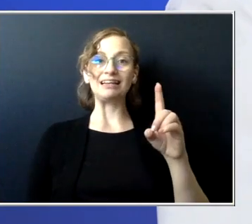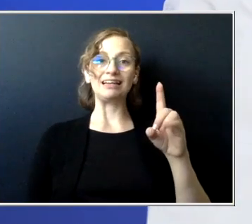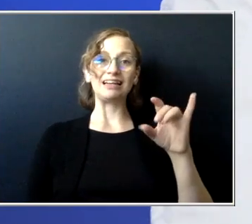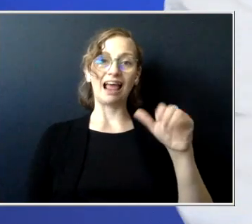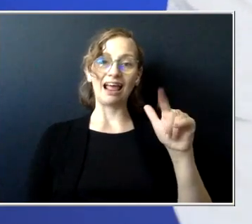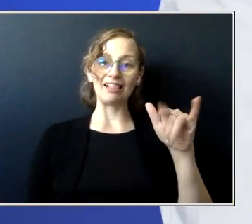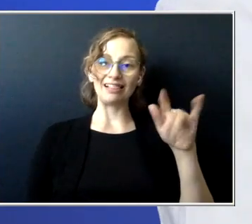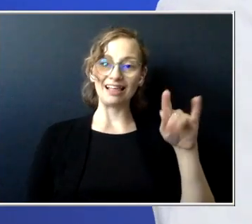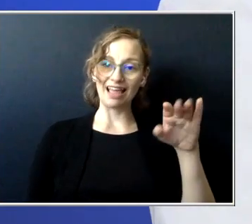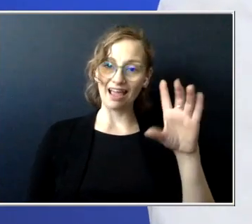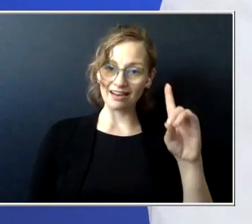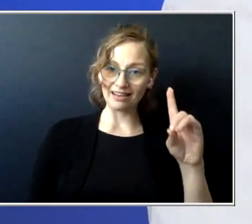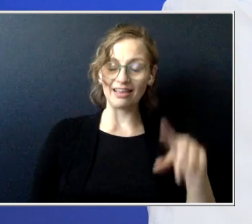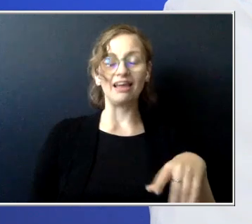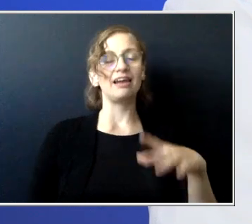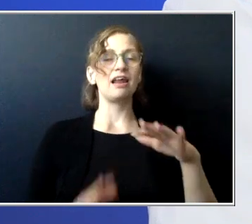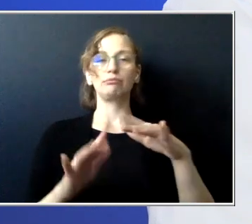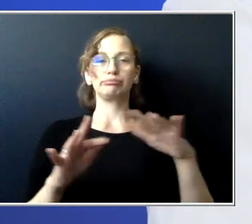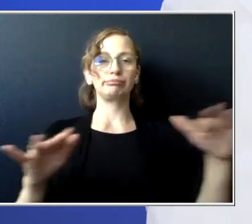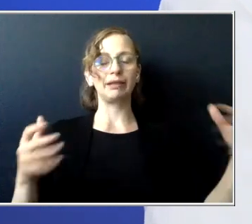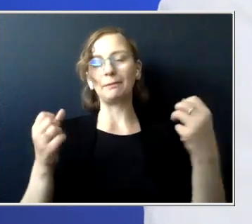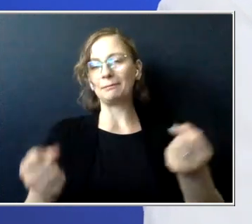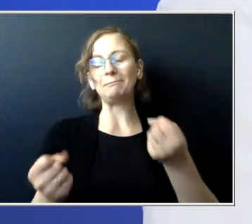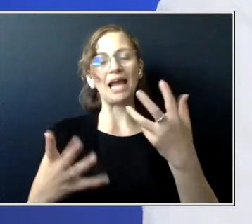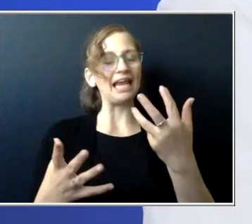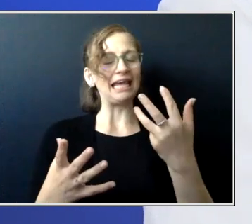all of this is evaluated in a big multidisciplinary group,